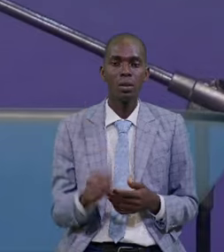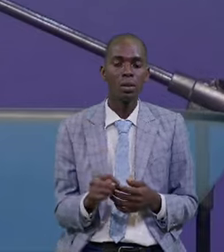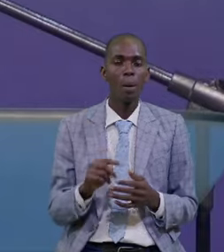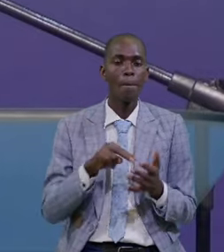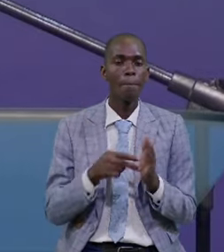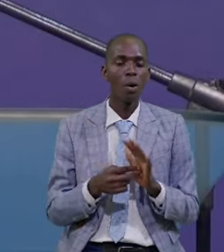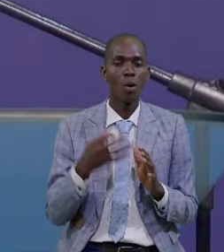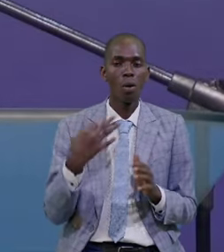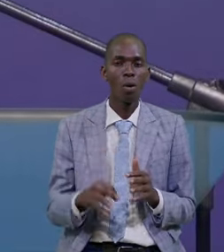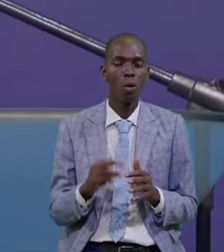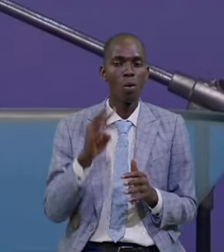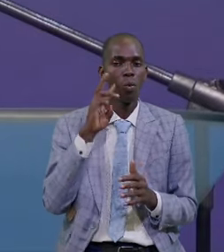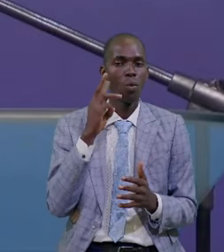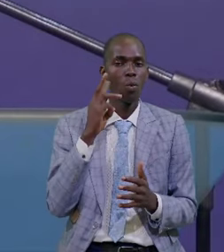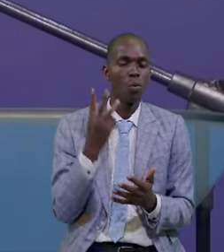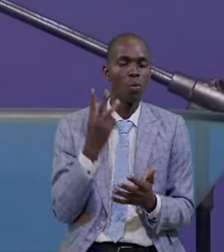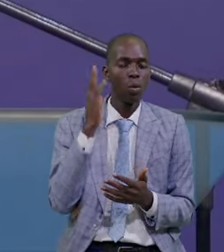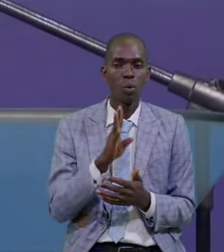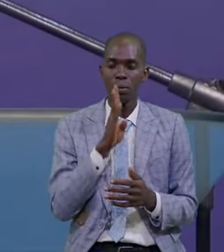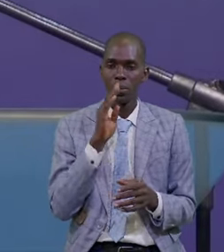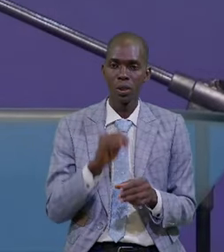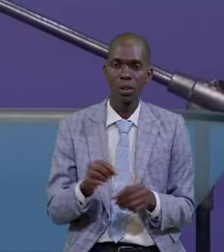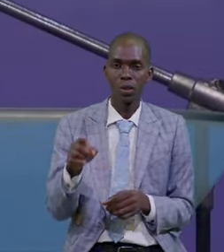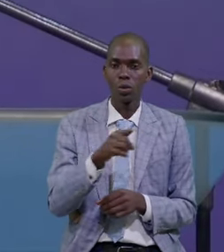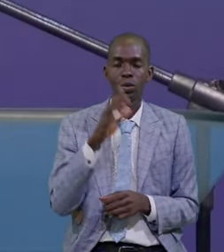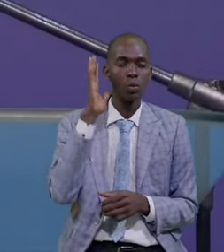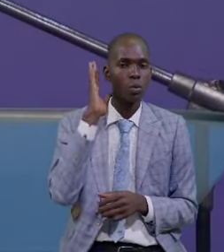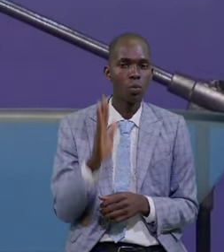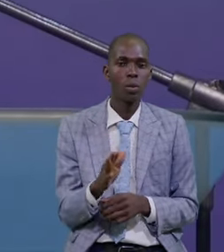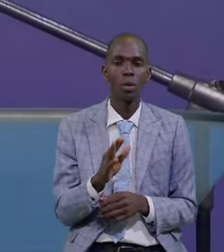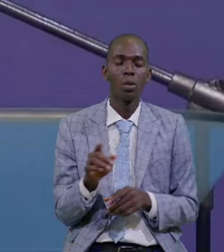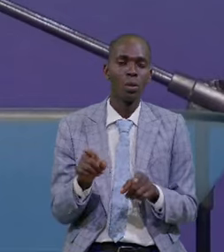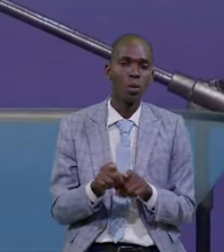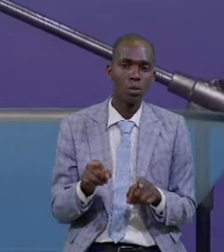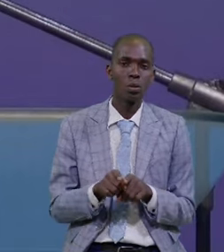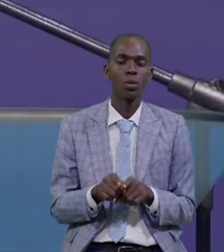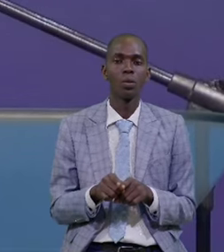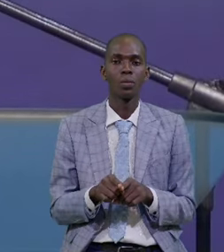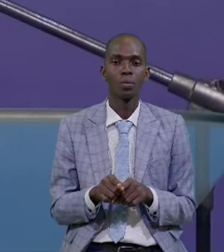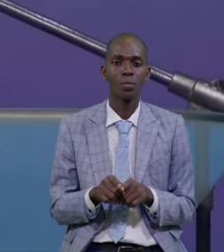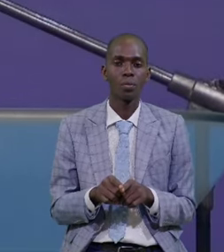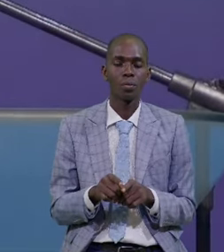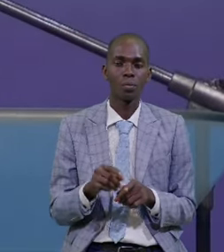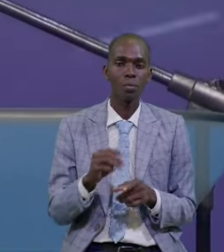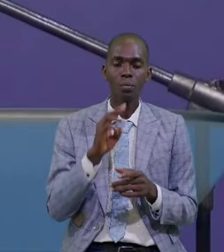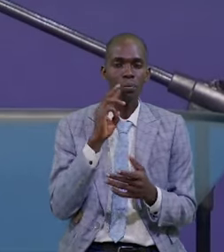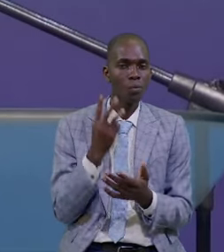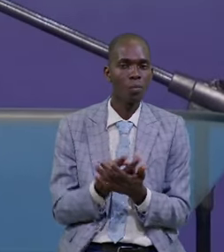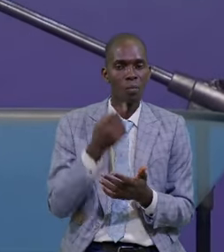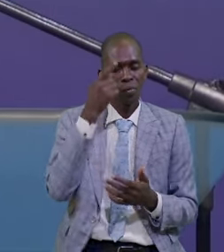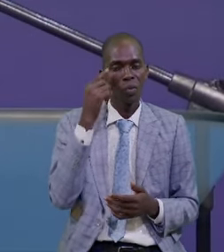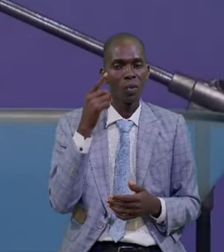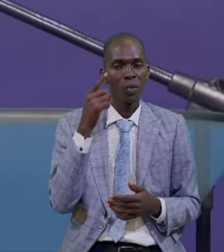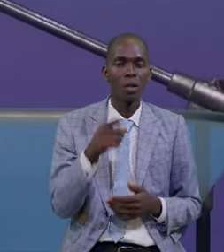will reside in you. And ye also shall bear witness, because ye have